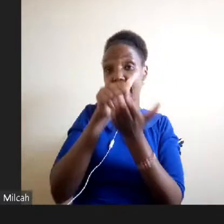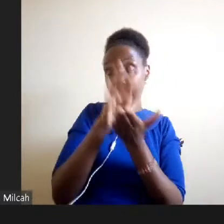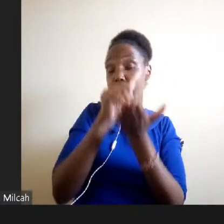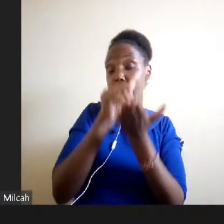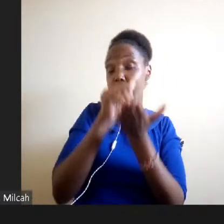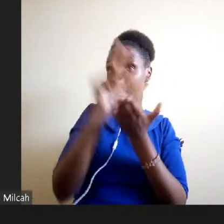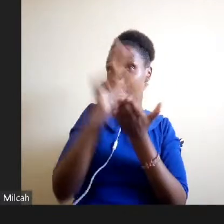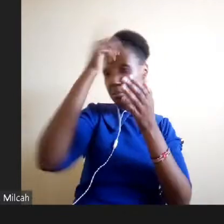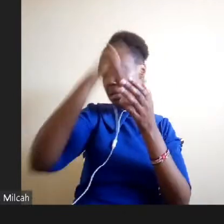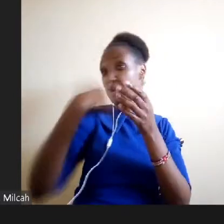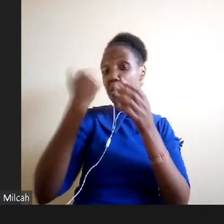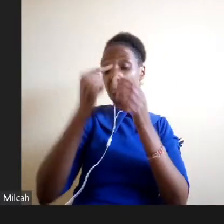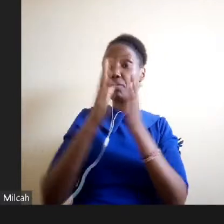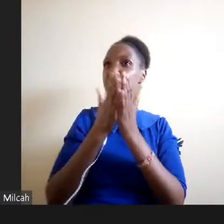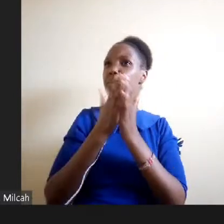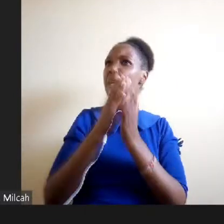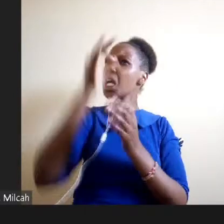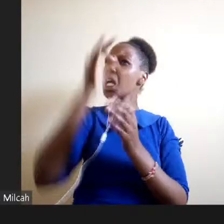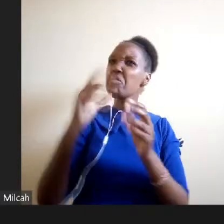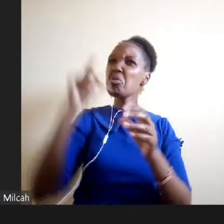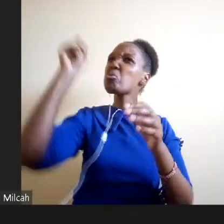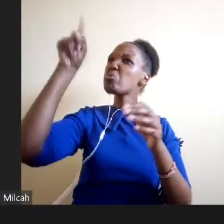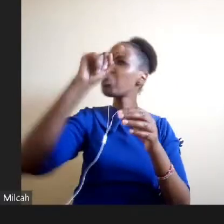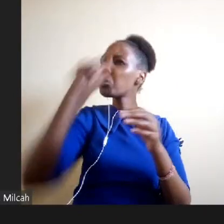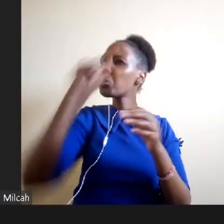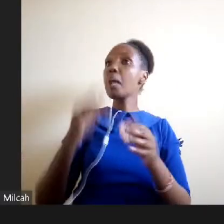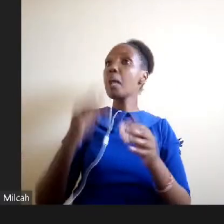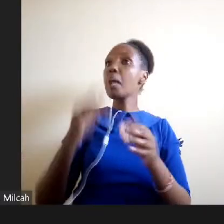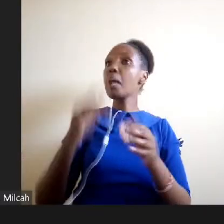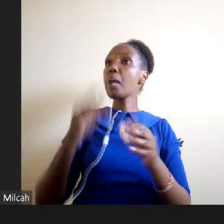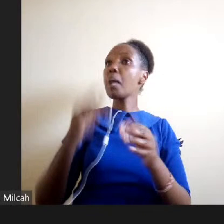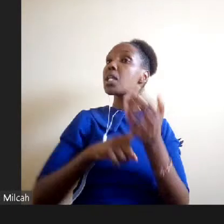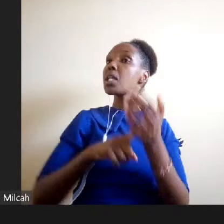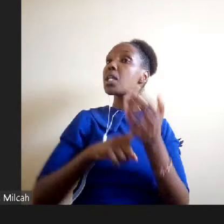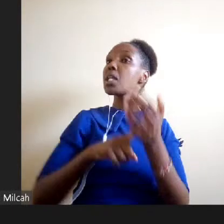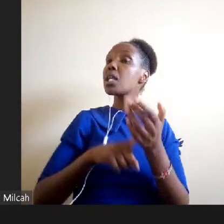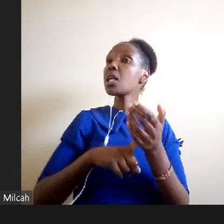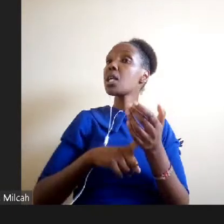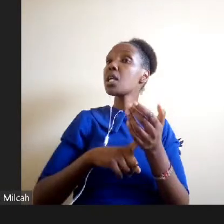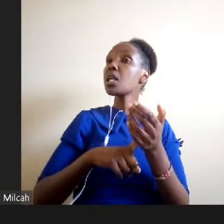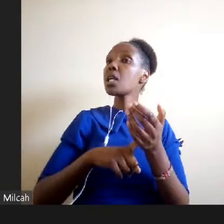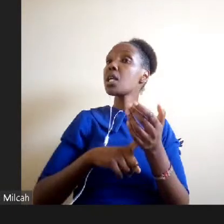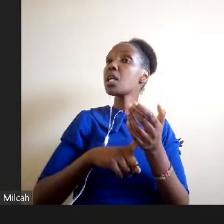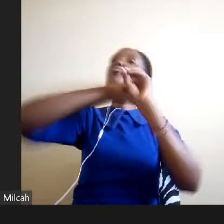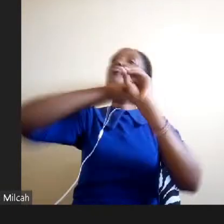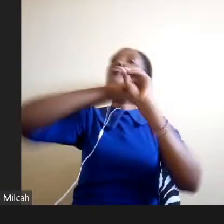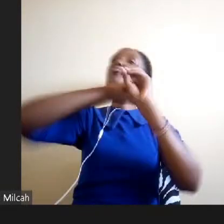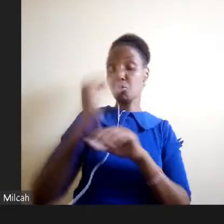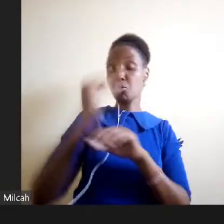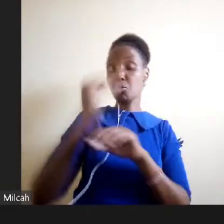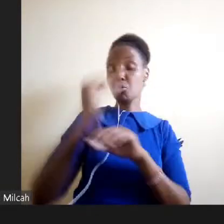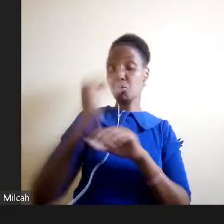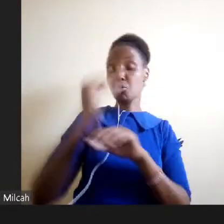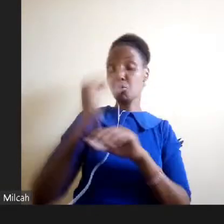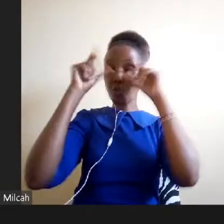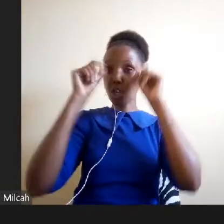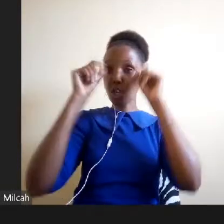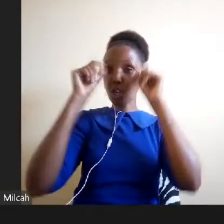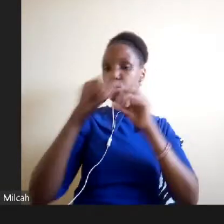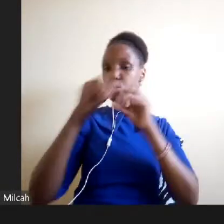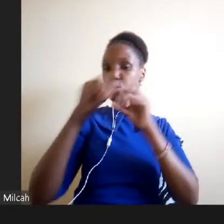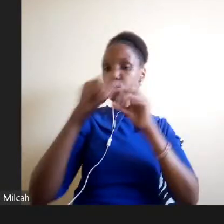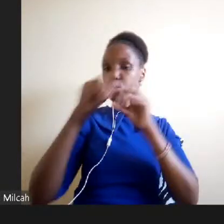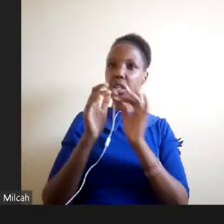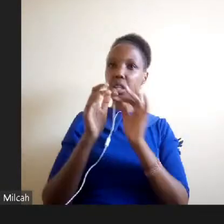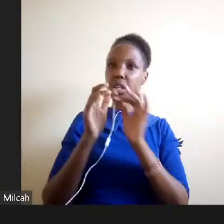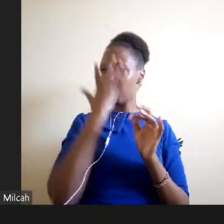be telling them, if you don't do ABCD for me, I'm going to release these photos online of yourself. And because the children do not want to be ashamed, they don't want to